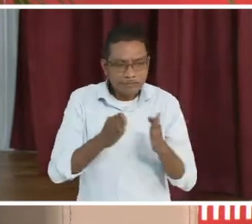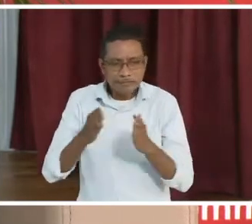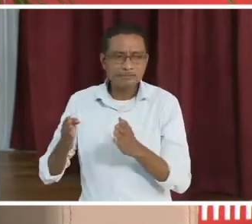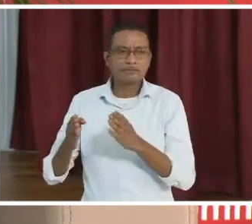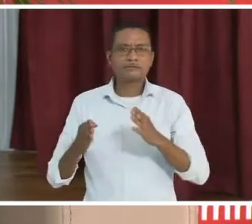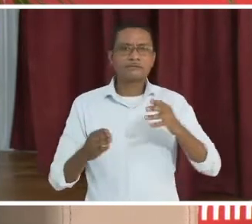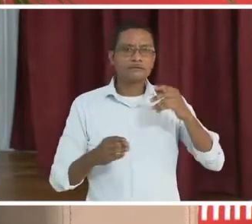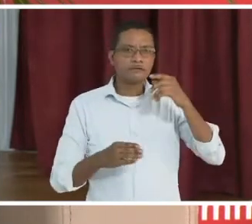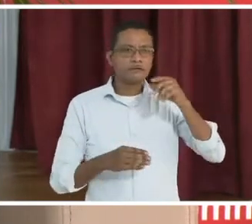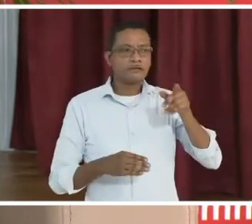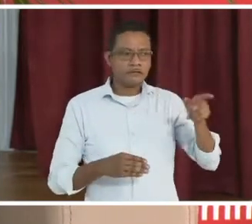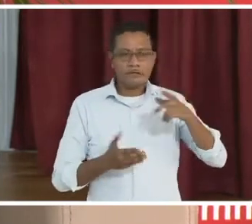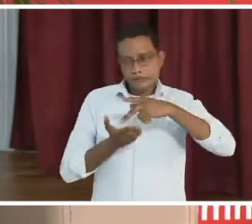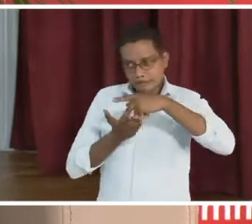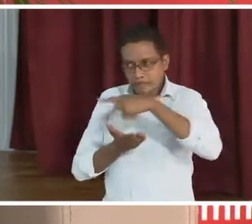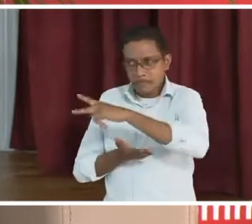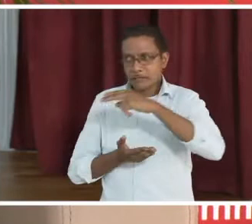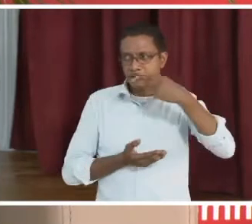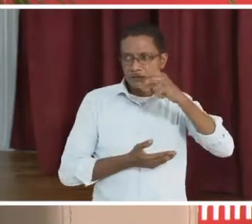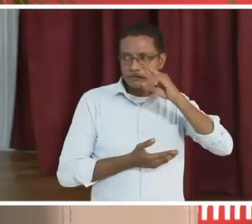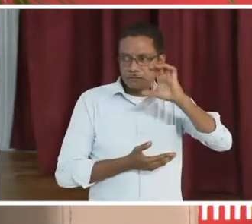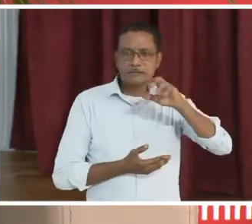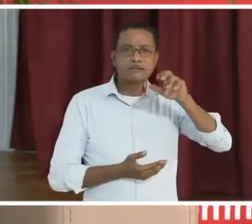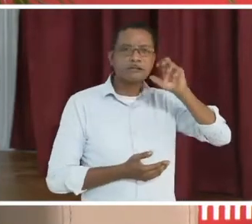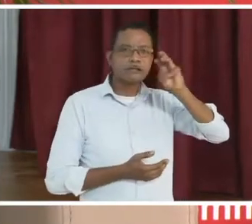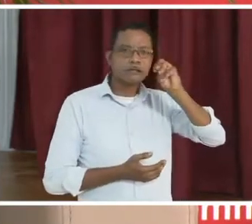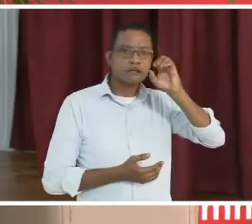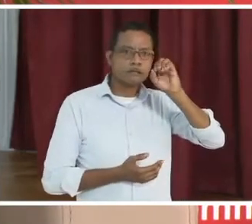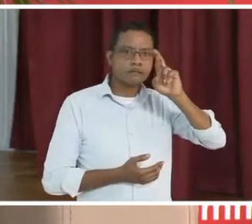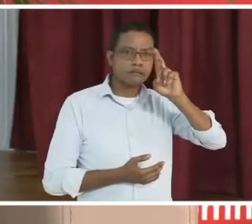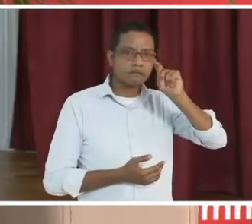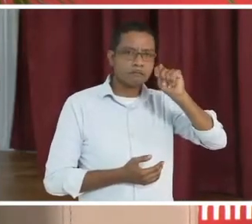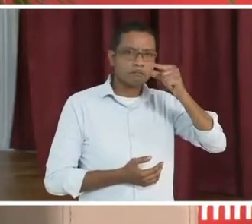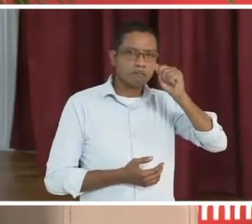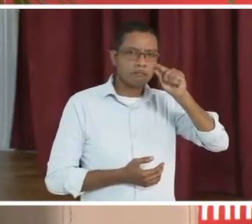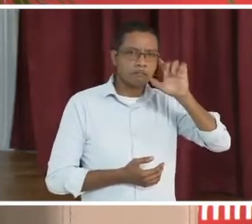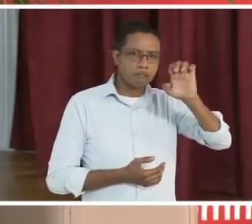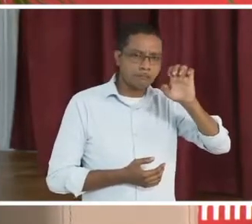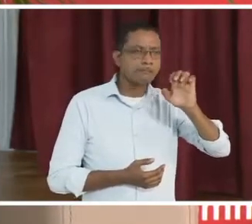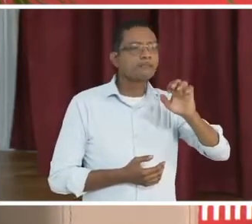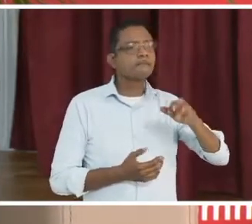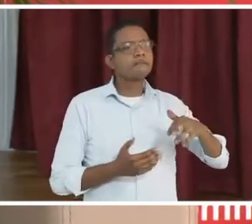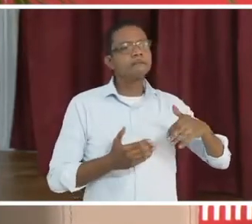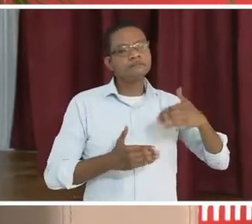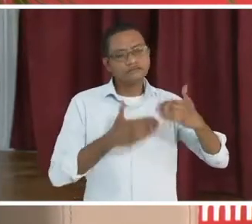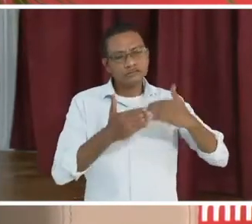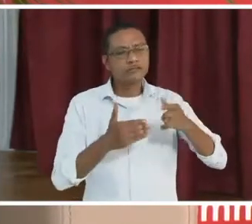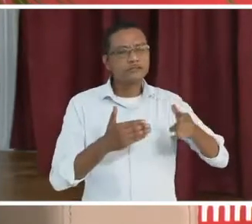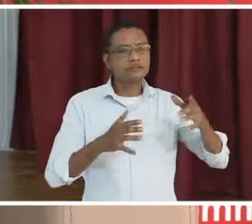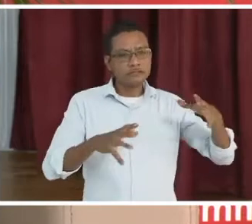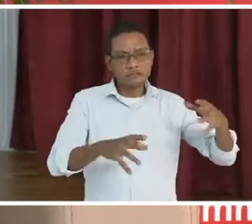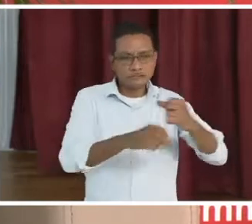they pay off HGC and they move into their home. So that is the role that we play in partnership with